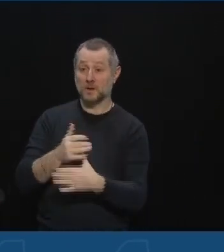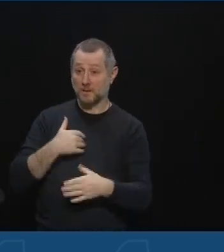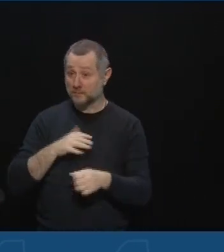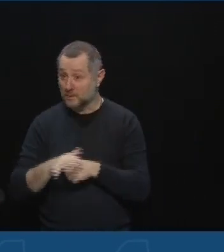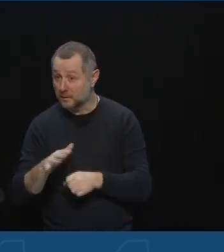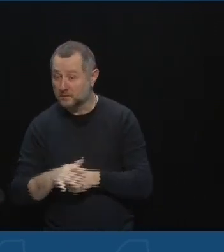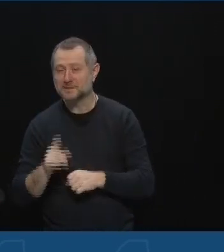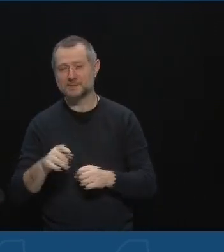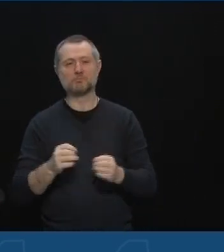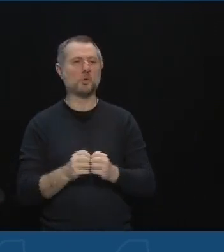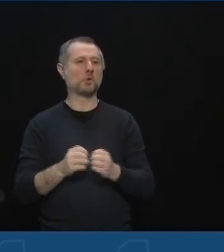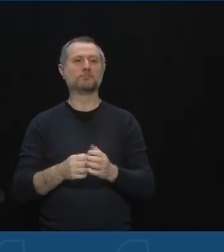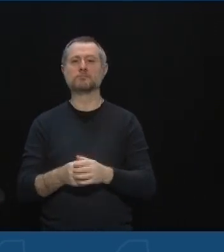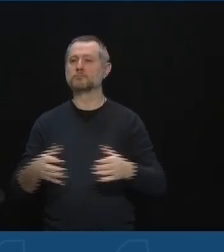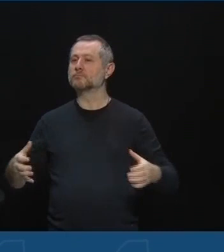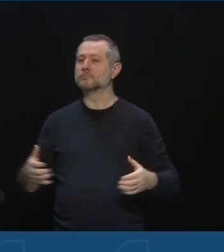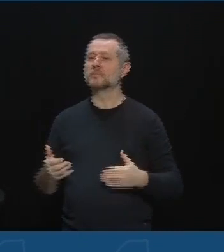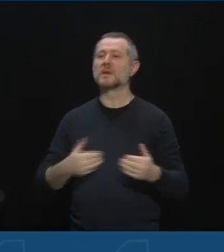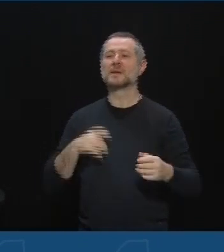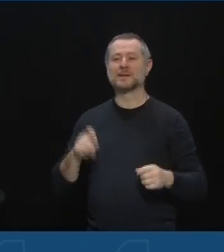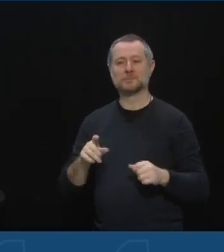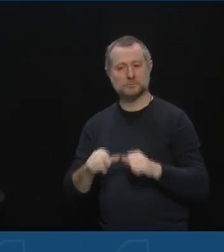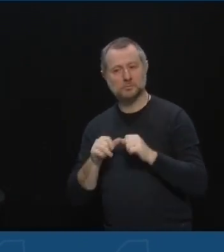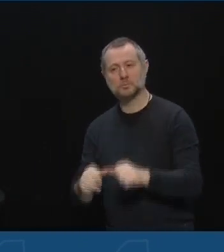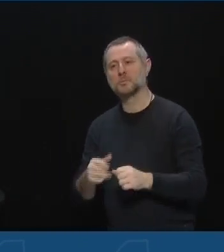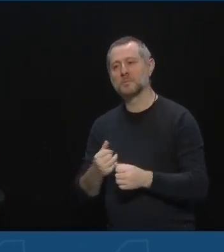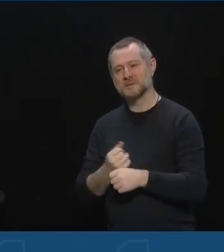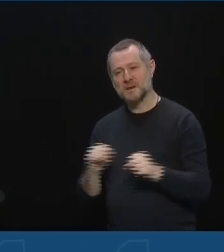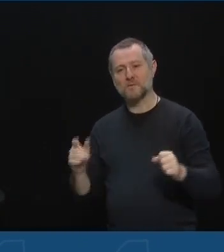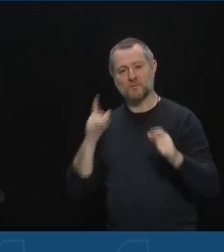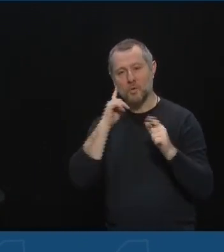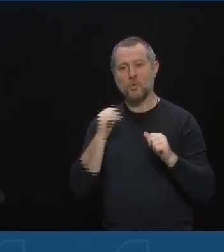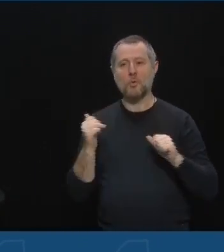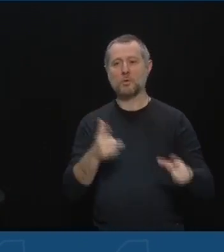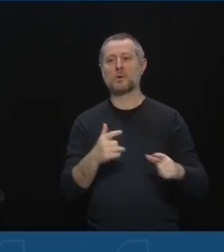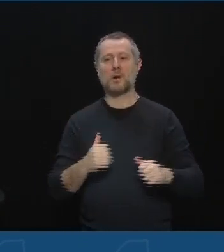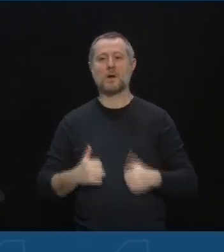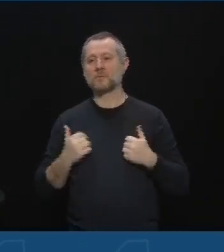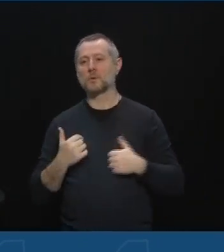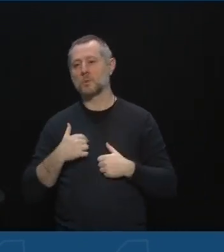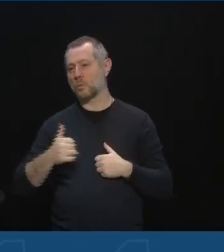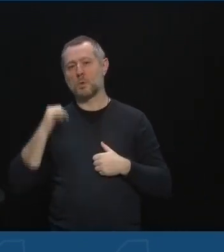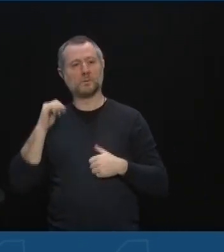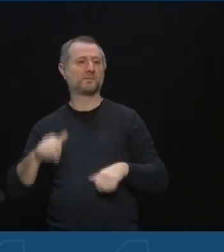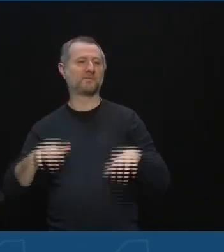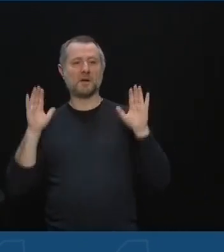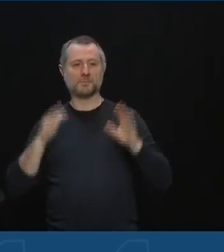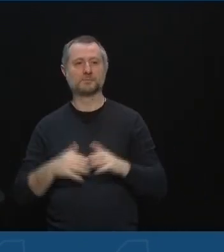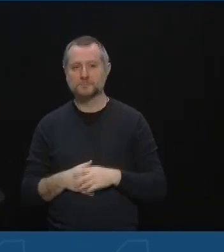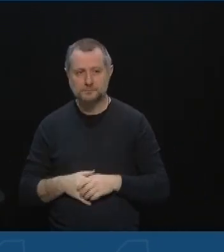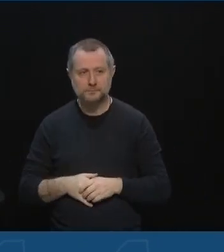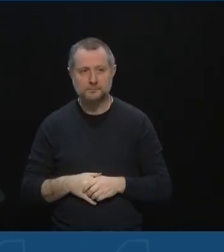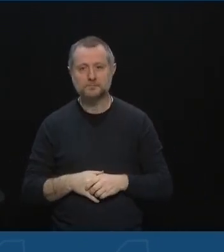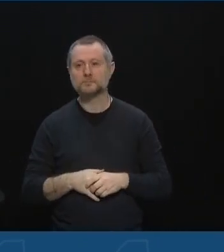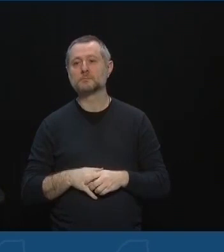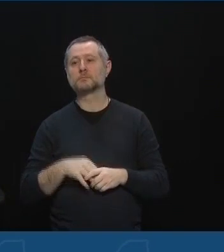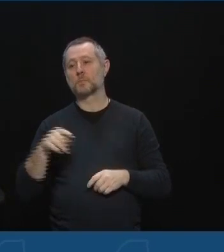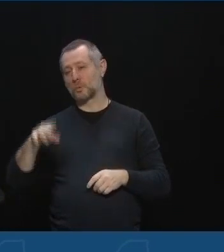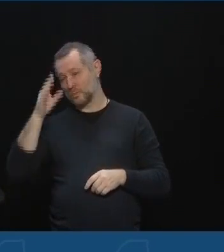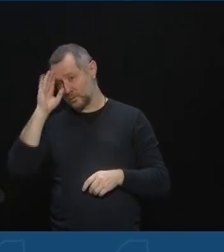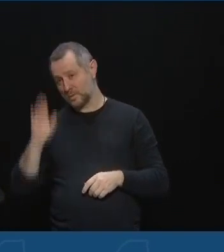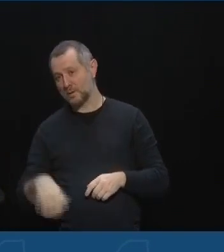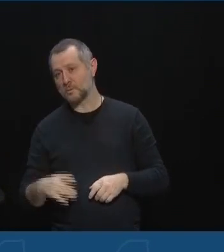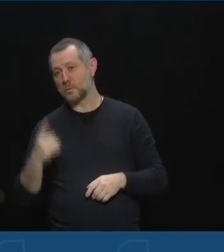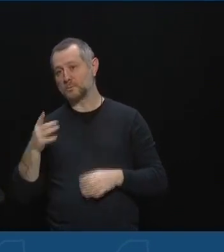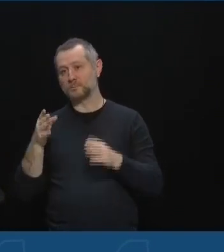we're going to keep fighting this until we can save every single life. I'm not giving up this fight. As you know, it took a family member of mine, someone we thought was